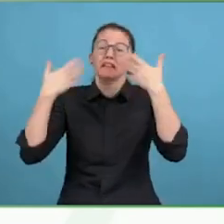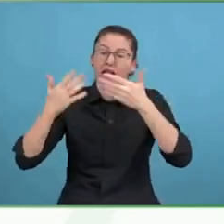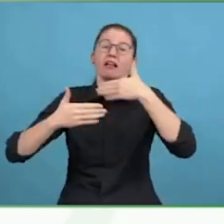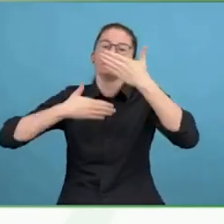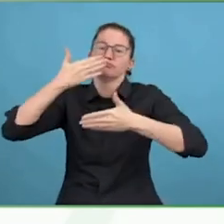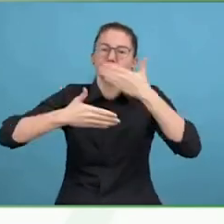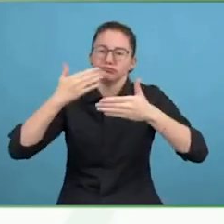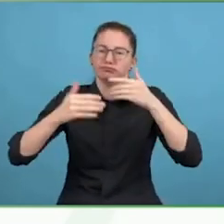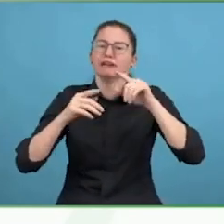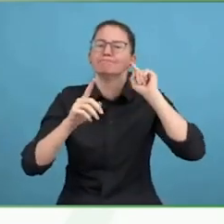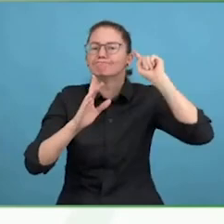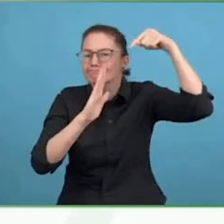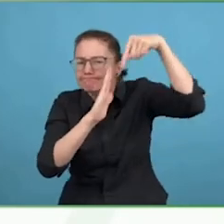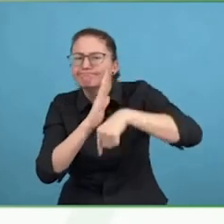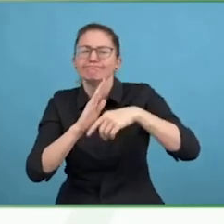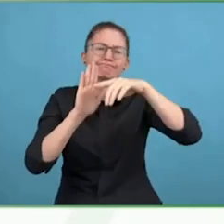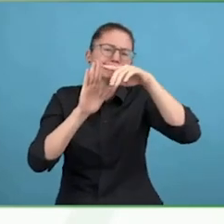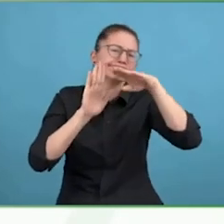correctly.